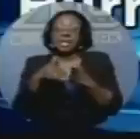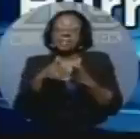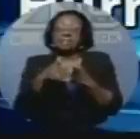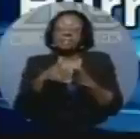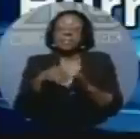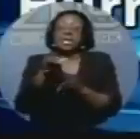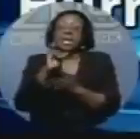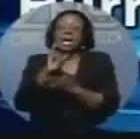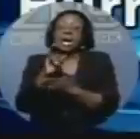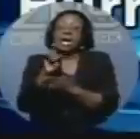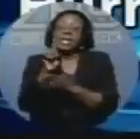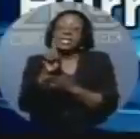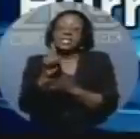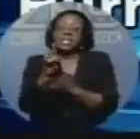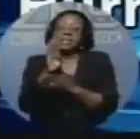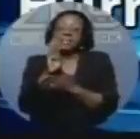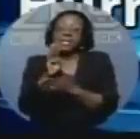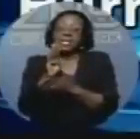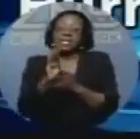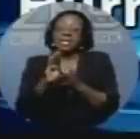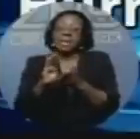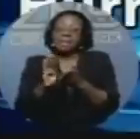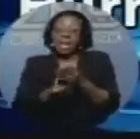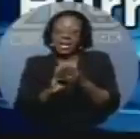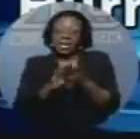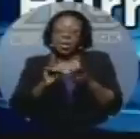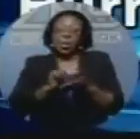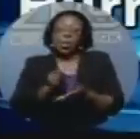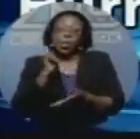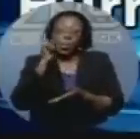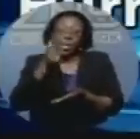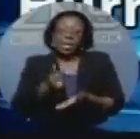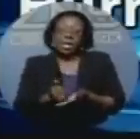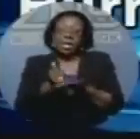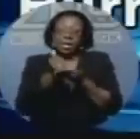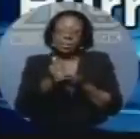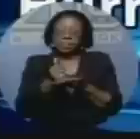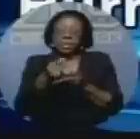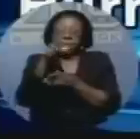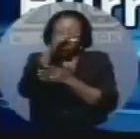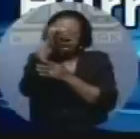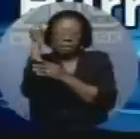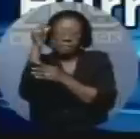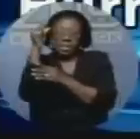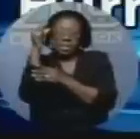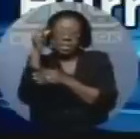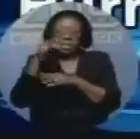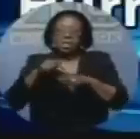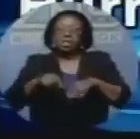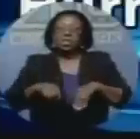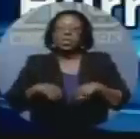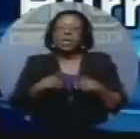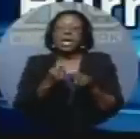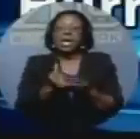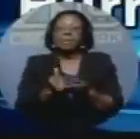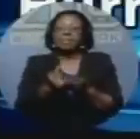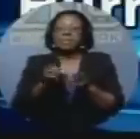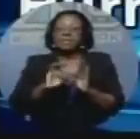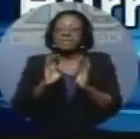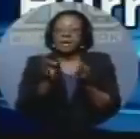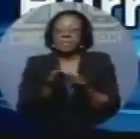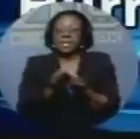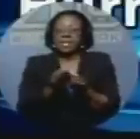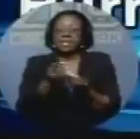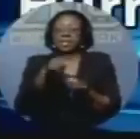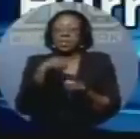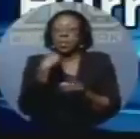support government efforts to provide humanitarian relief to the affected populations in the hardest hit islands, including the provisions of resources